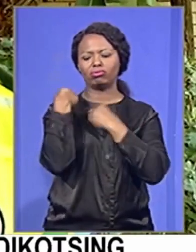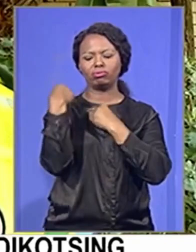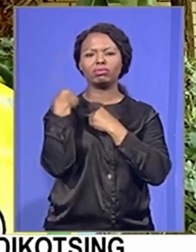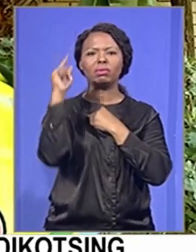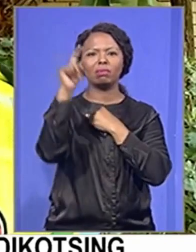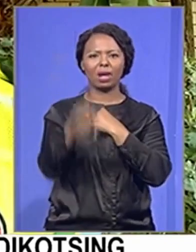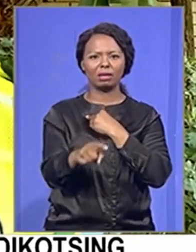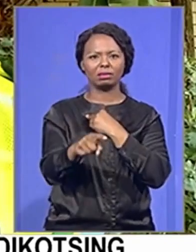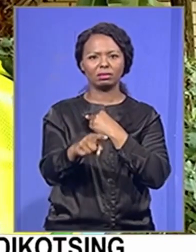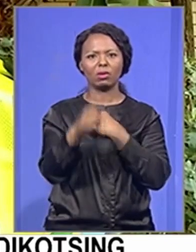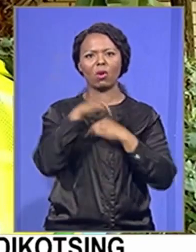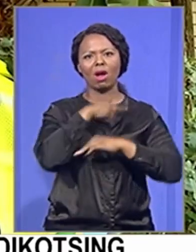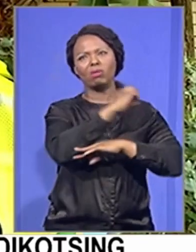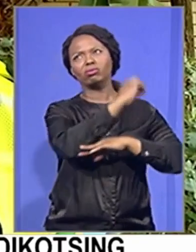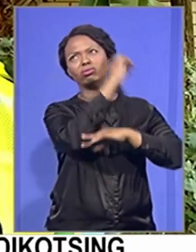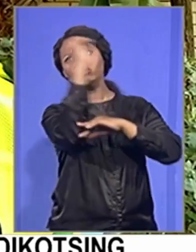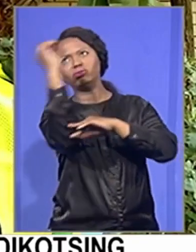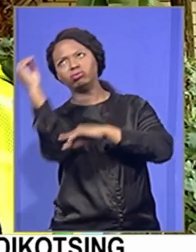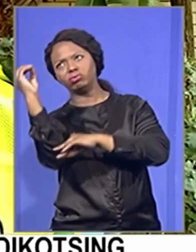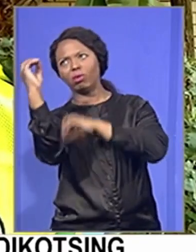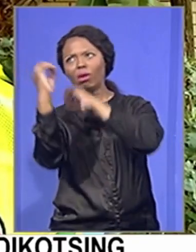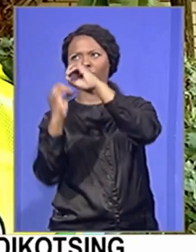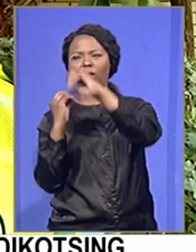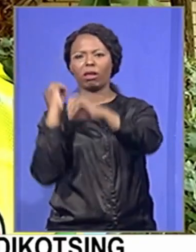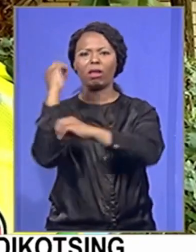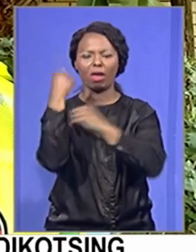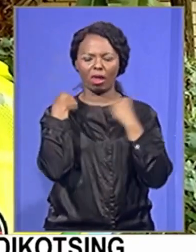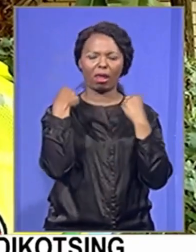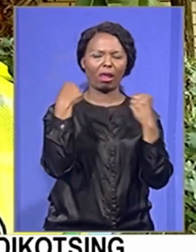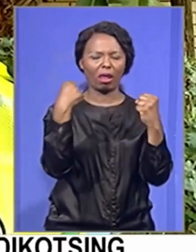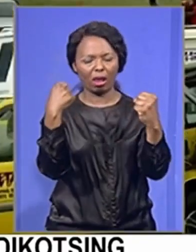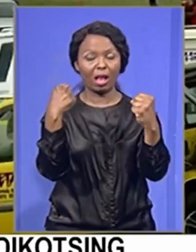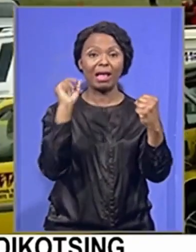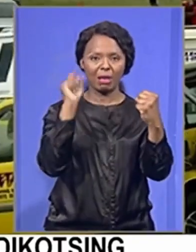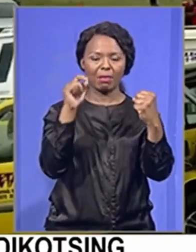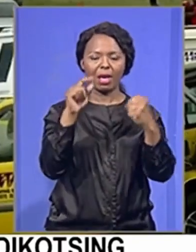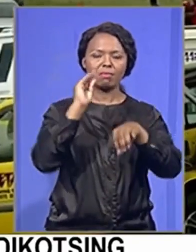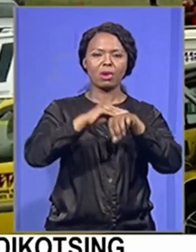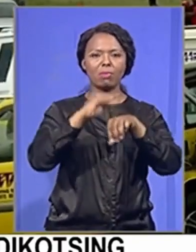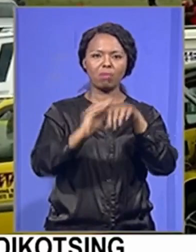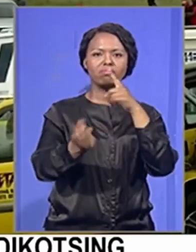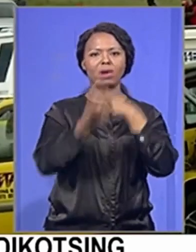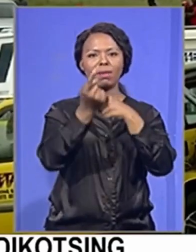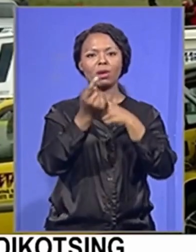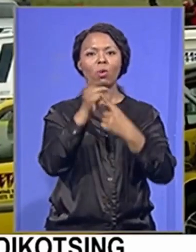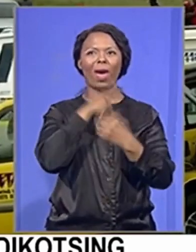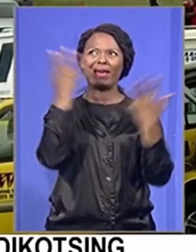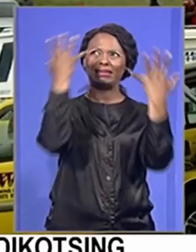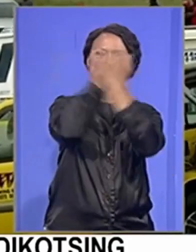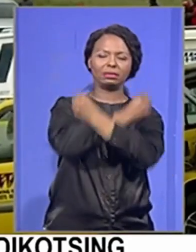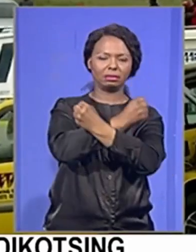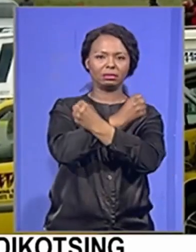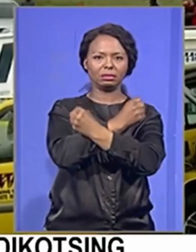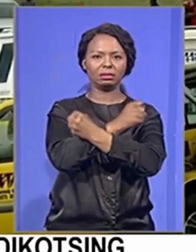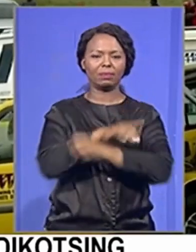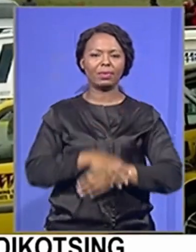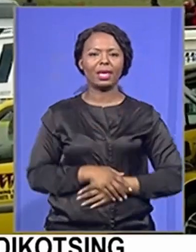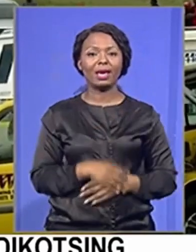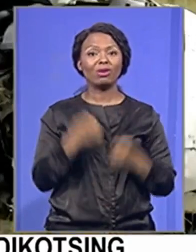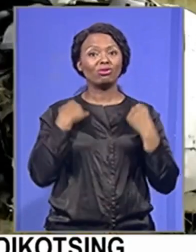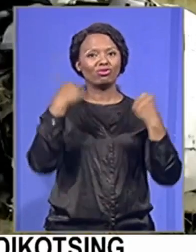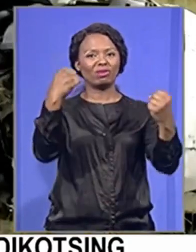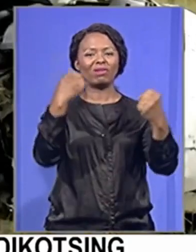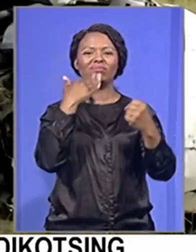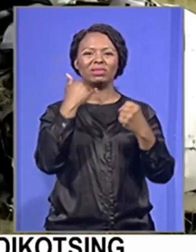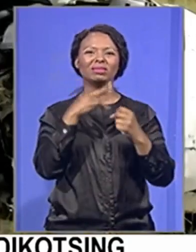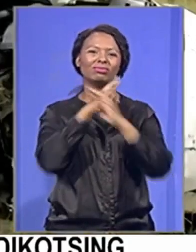ke ya fetella ho bosiu hobane bosiu ke teng mo mathata a hlayang teng. Baotledi le bona ba hlohlotša go ikhutša morago ga go